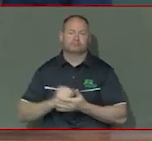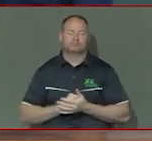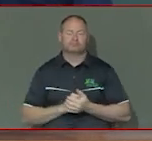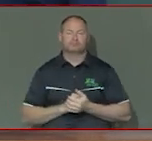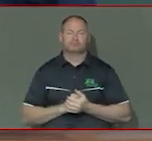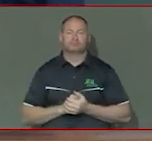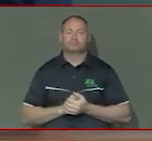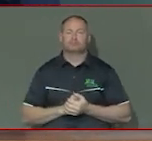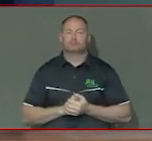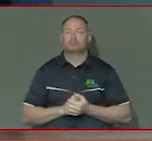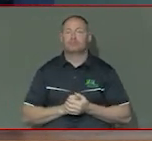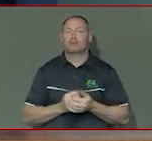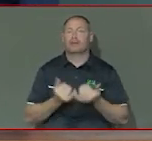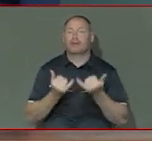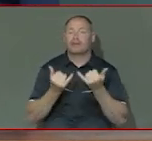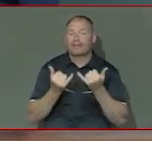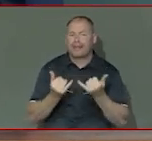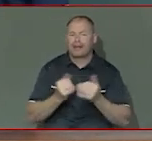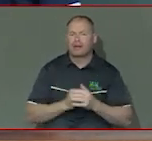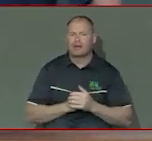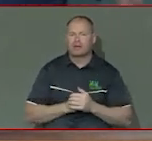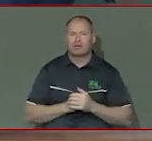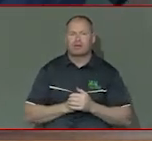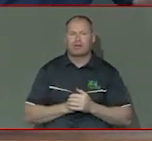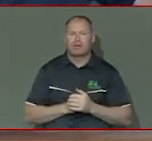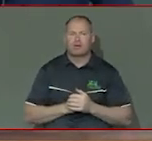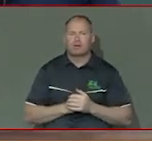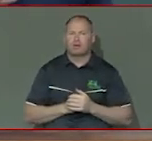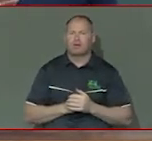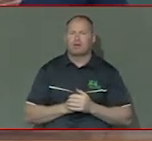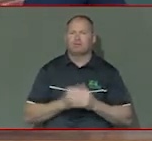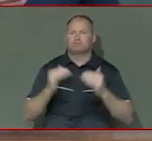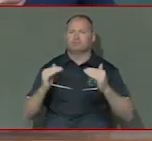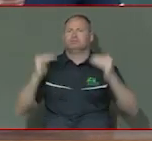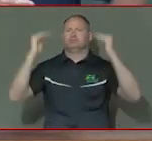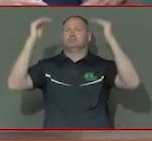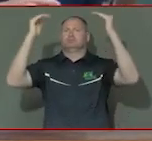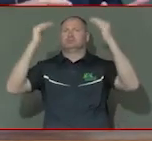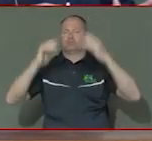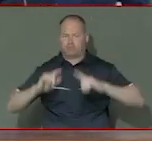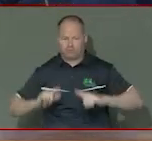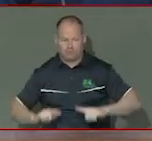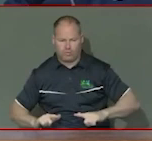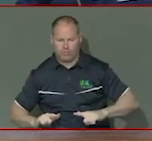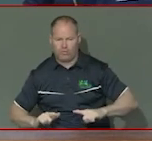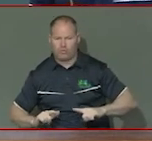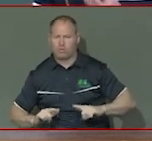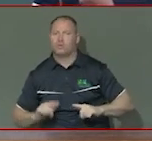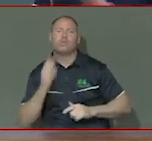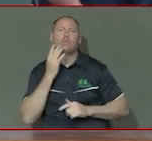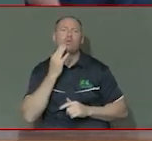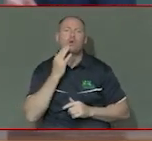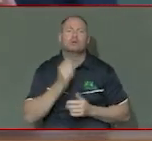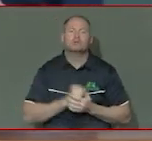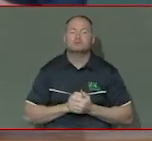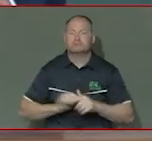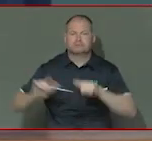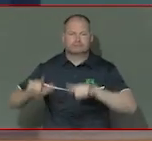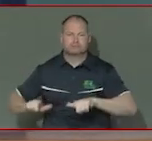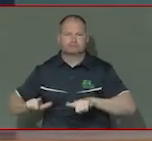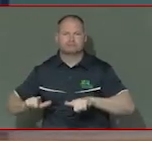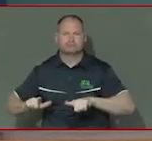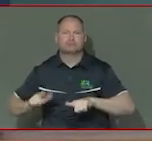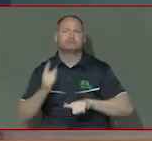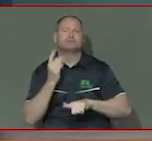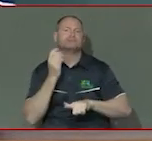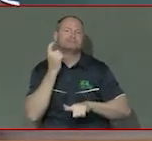difficult to say when is it too high or when is it too low. All right. The too low is easy, but the too high, I